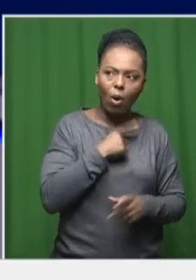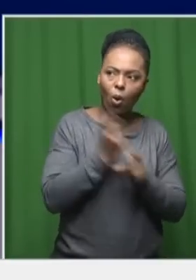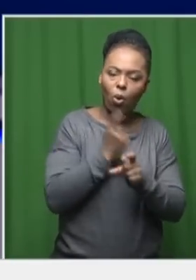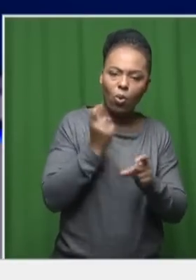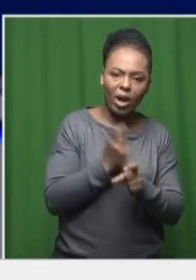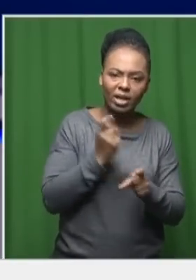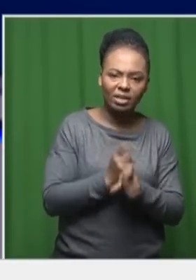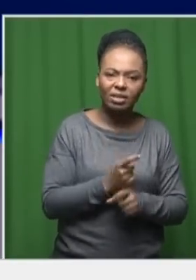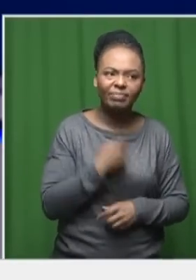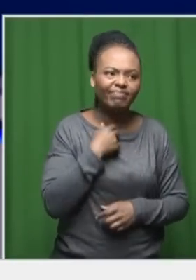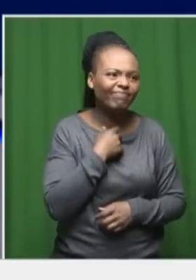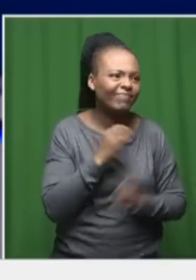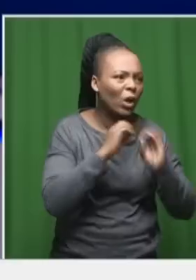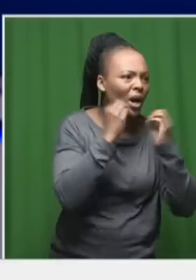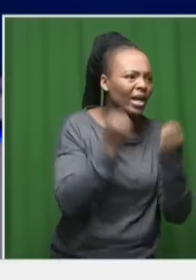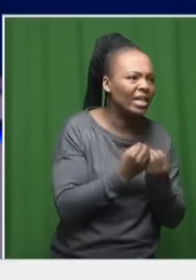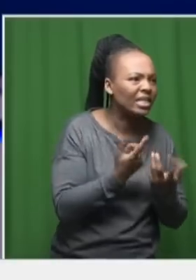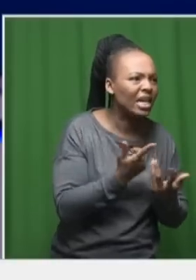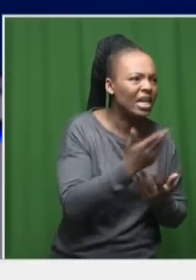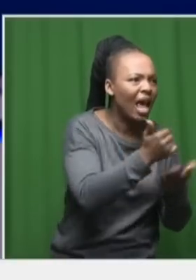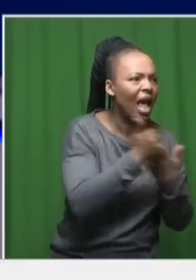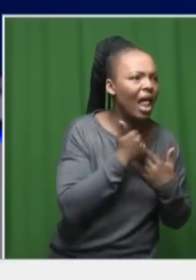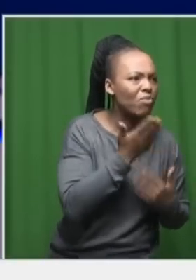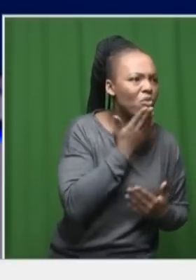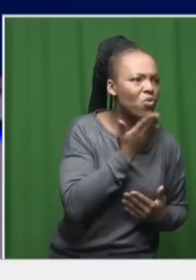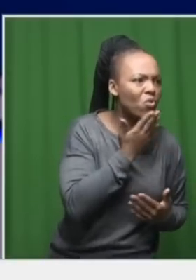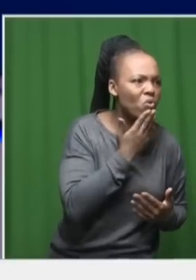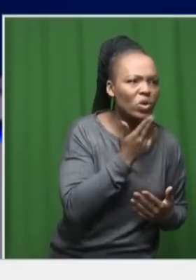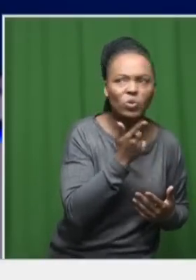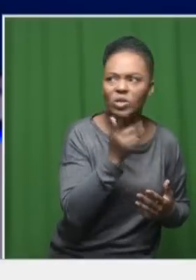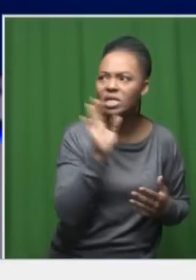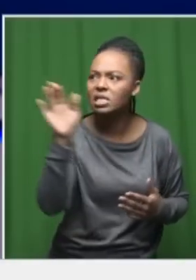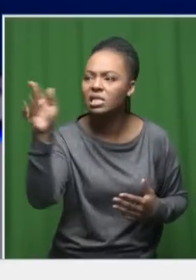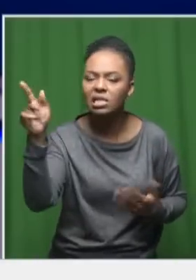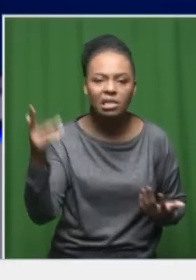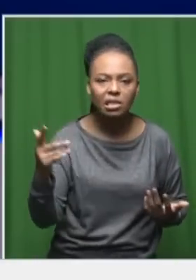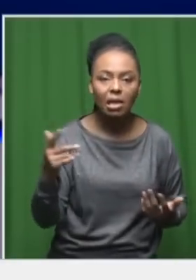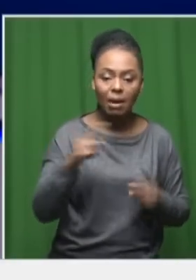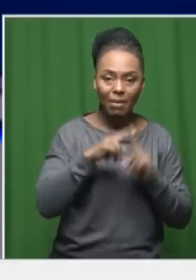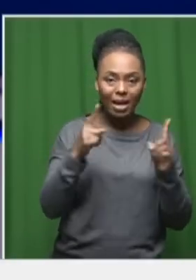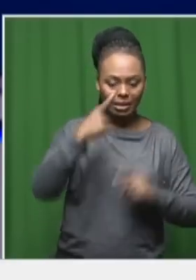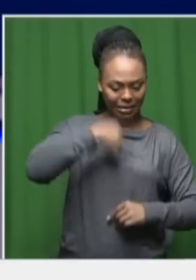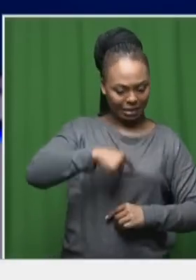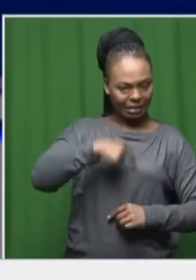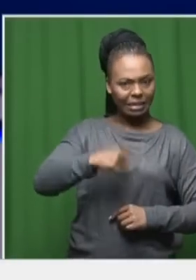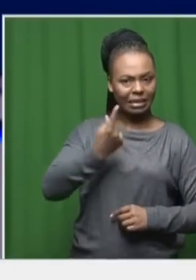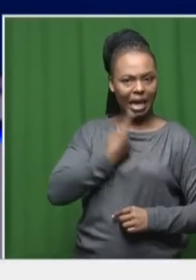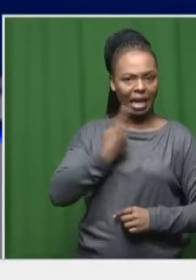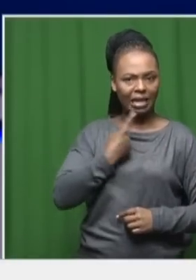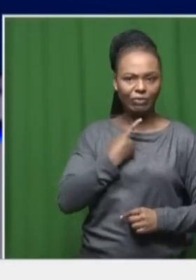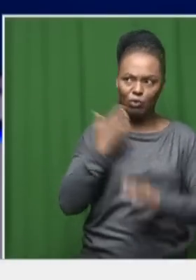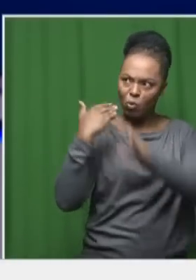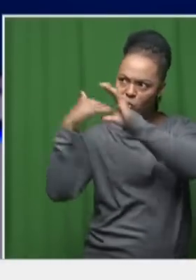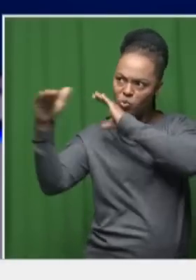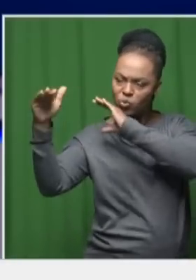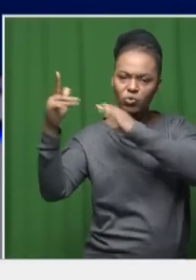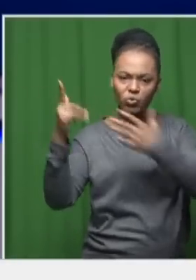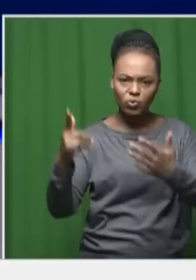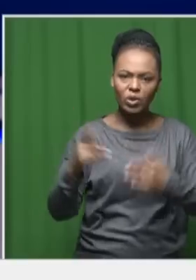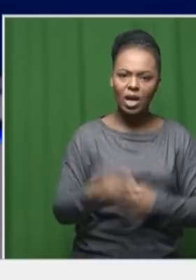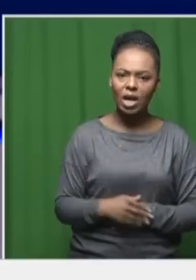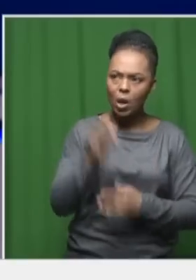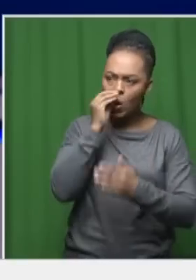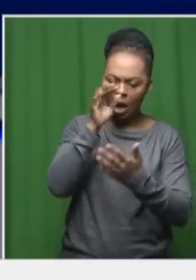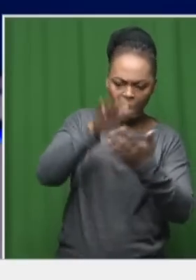for organizations. I'm saying as a citizen, what I would simply do is, look, I would put in the emails, you would write the articles, and you would actually say, look, listen, let's